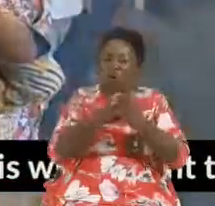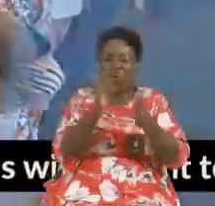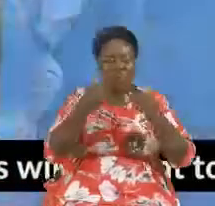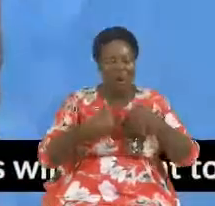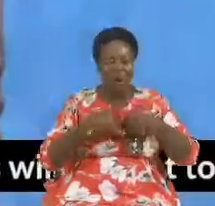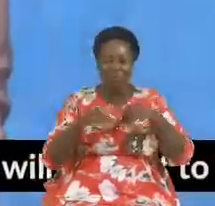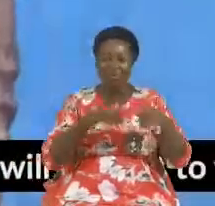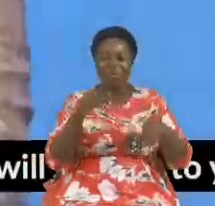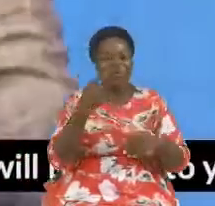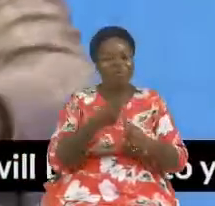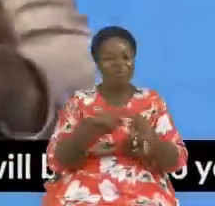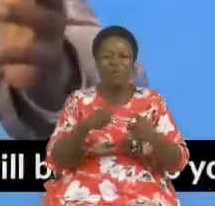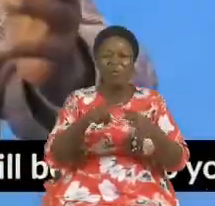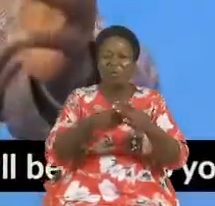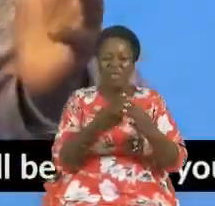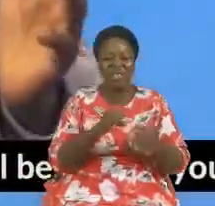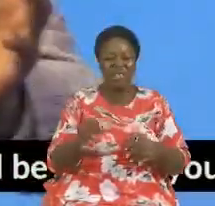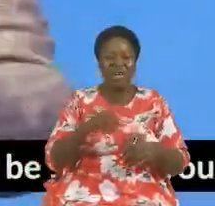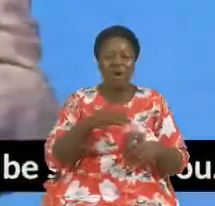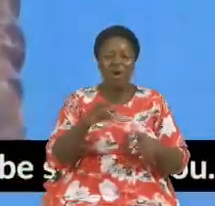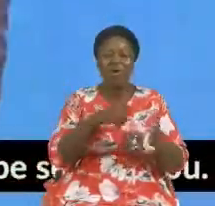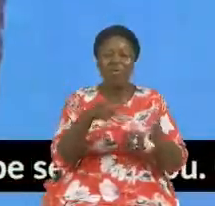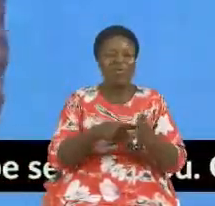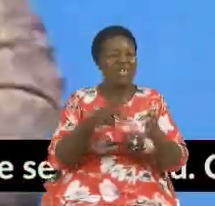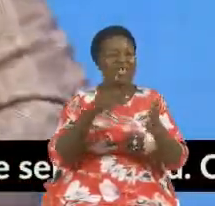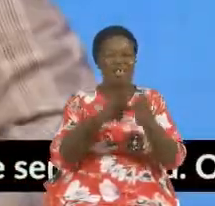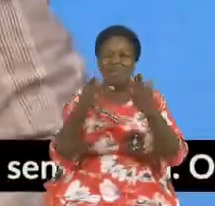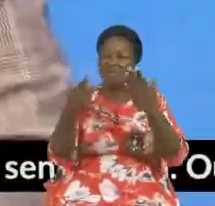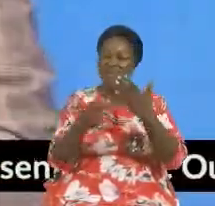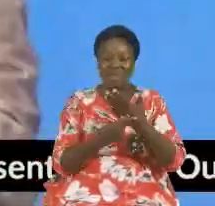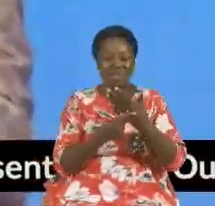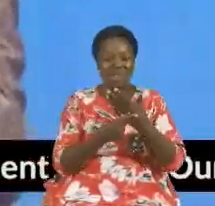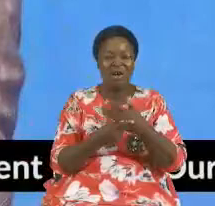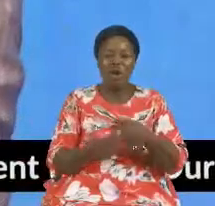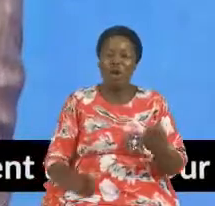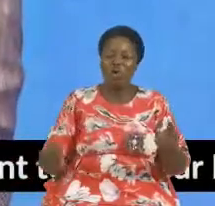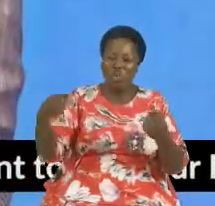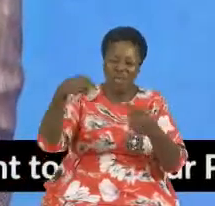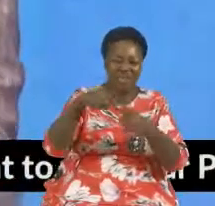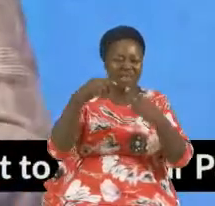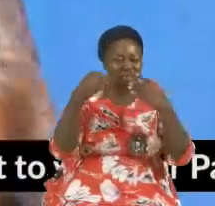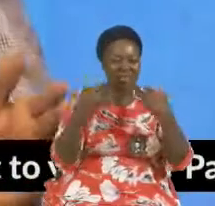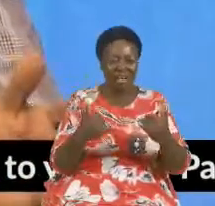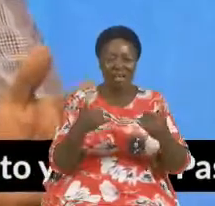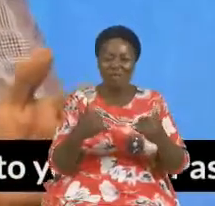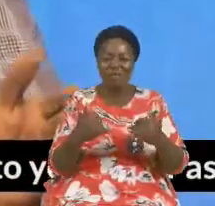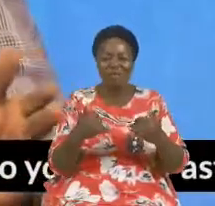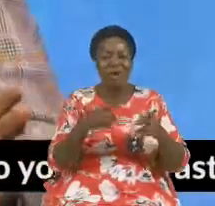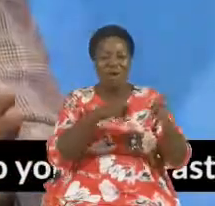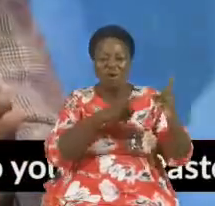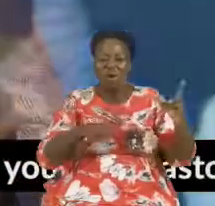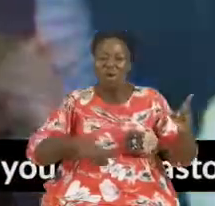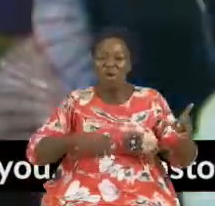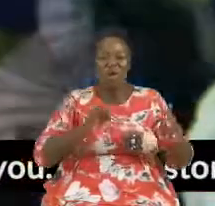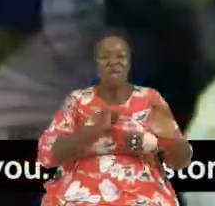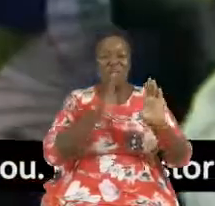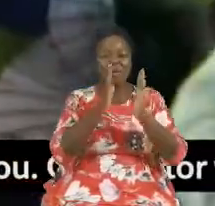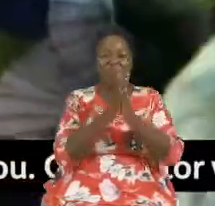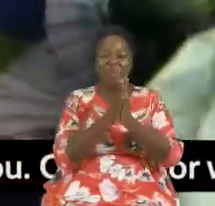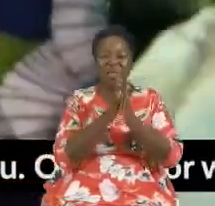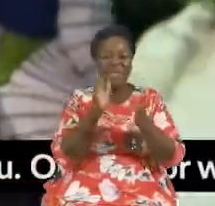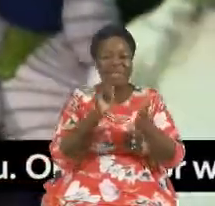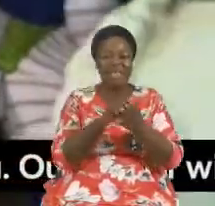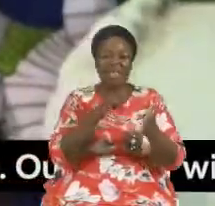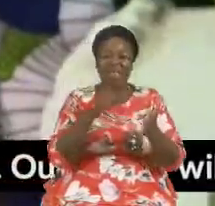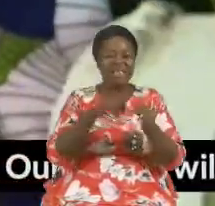tonight. Thank you for all you've done from the beginning of this crusade until